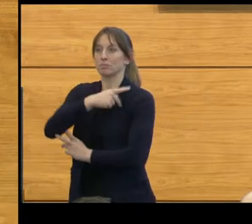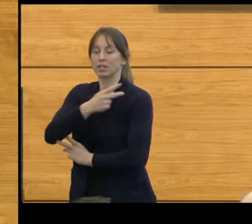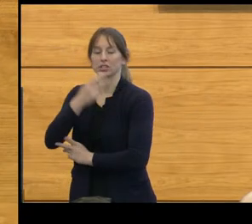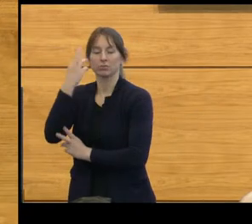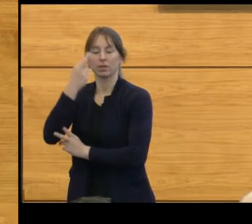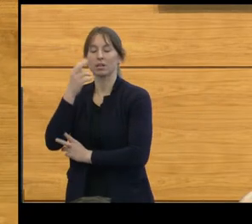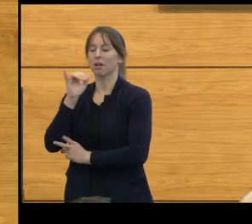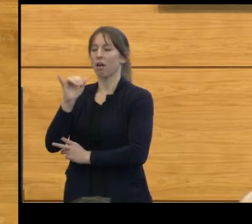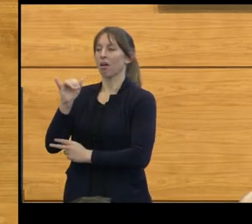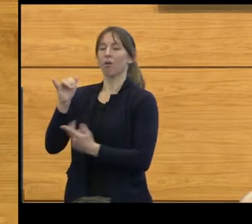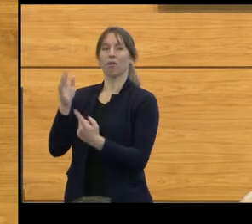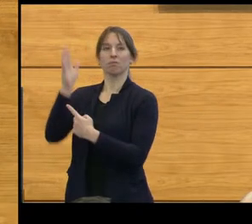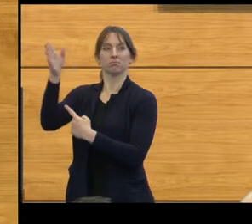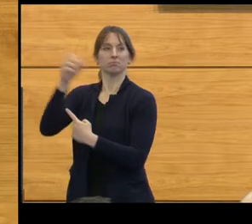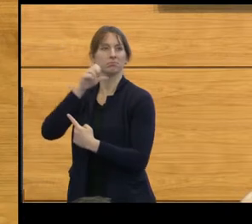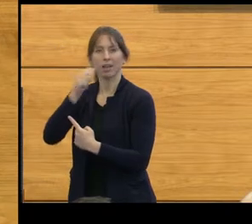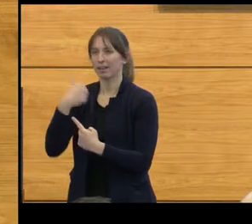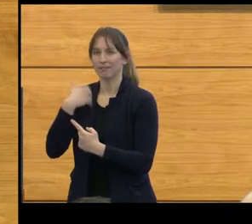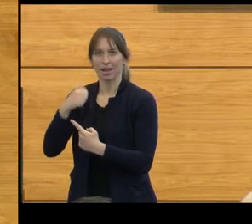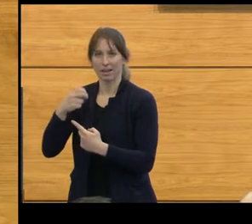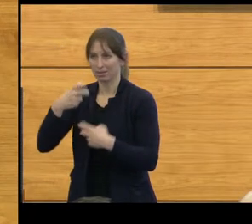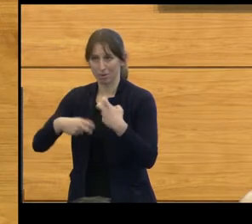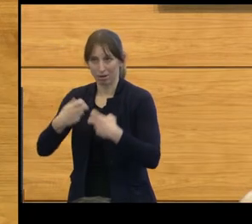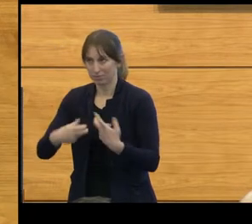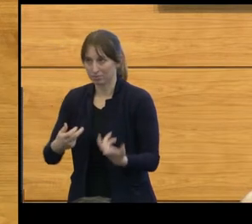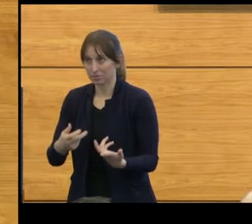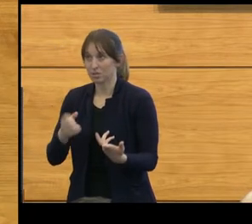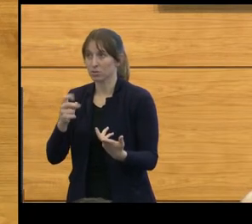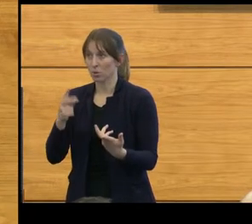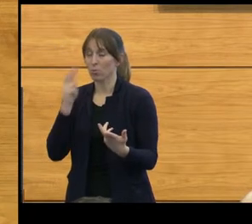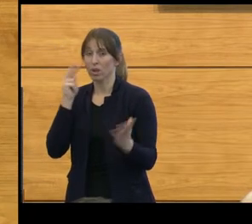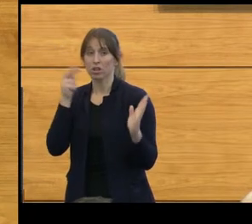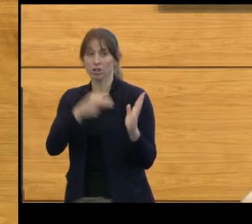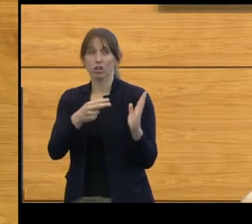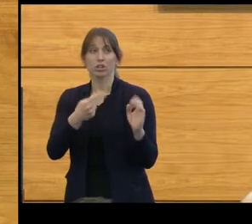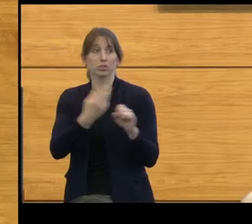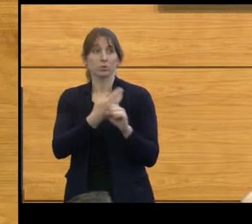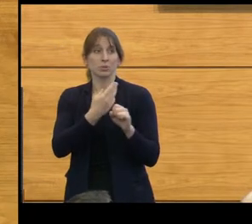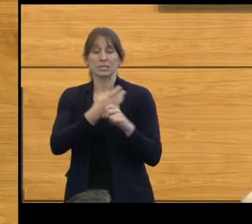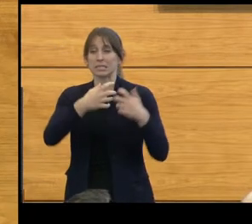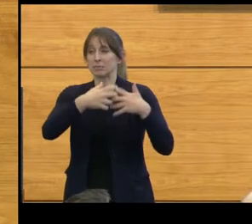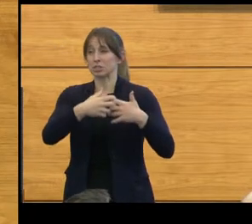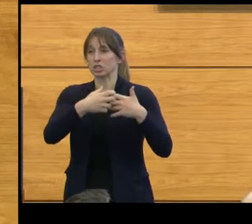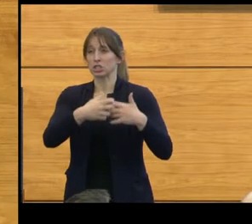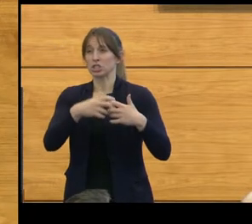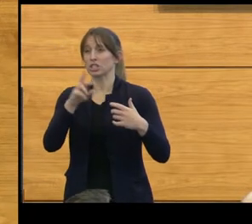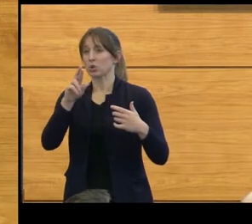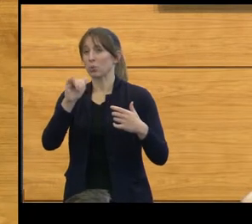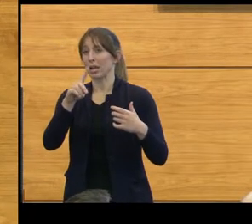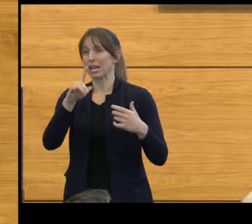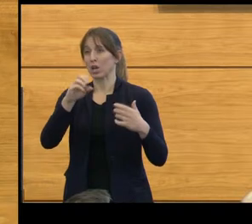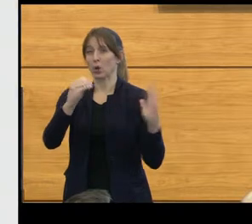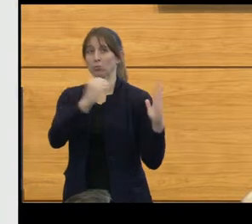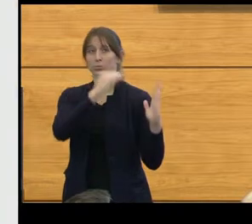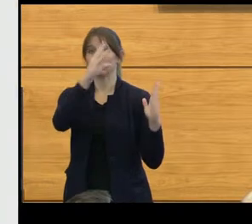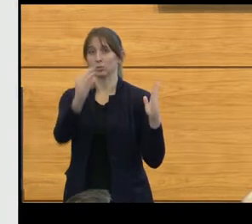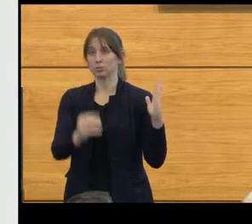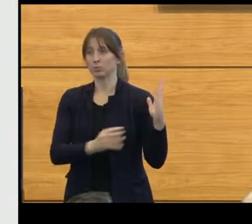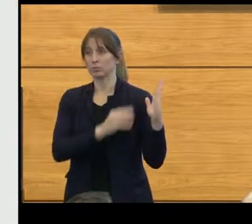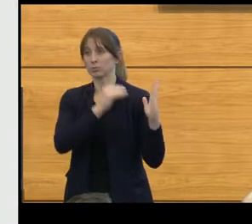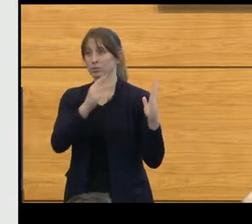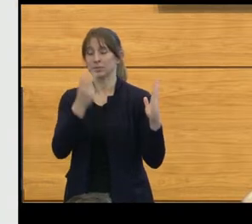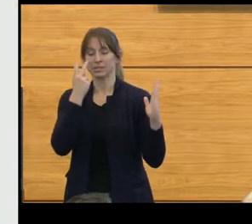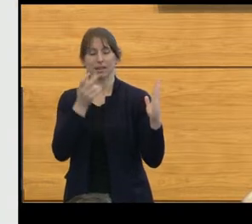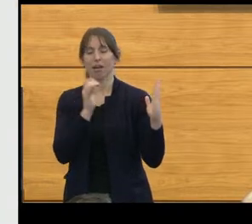this is a finding on a radiograph, not something which requires surgical intervention. Parents ask difficult